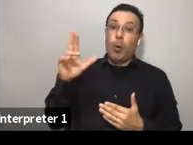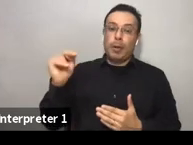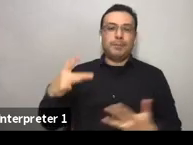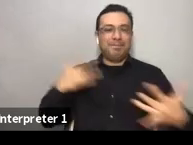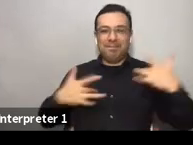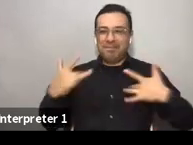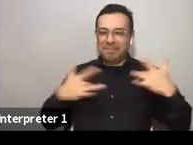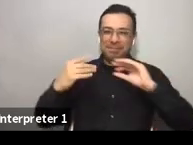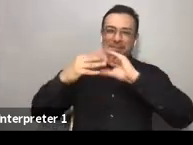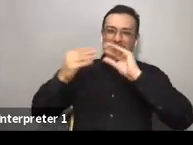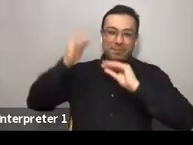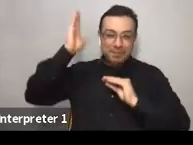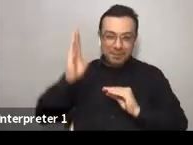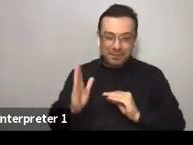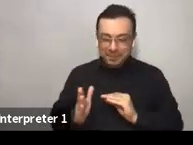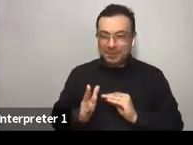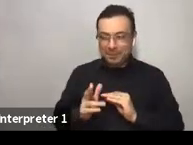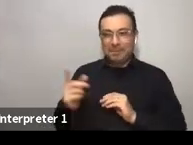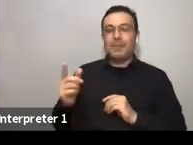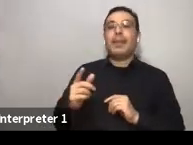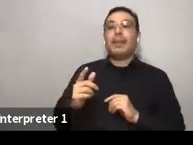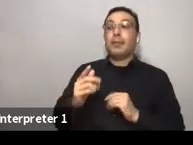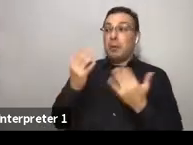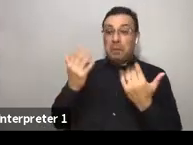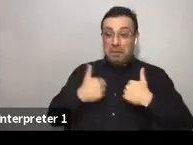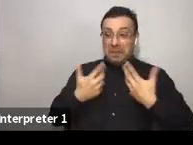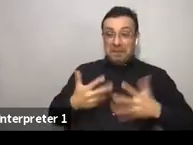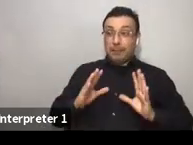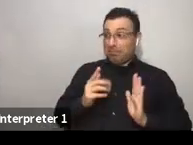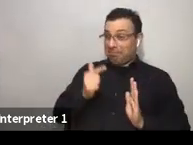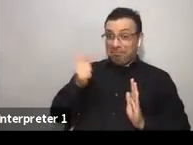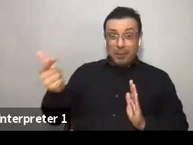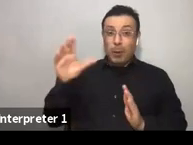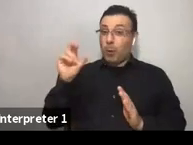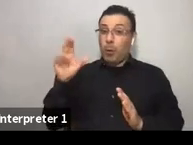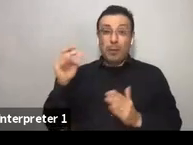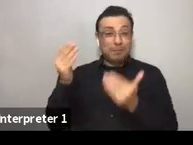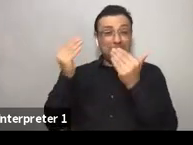put the rest of it on their hands, so thank you so much, Corbin.